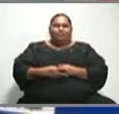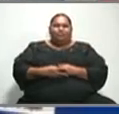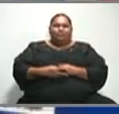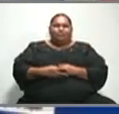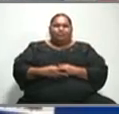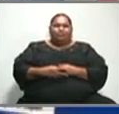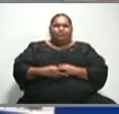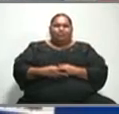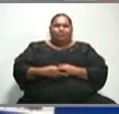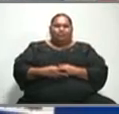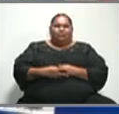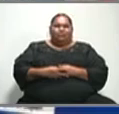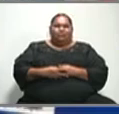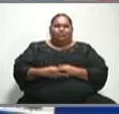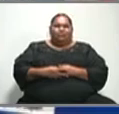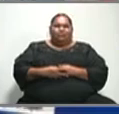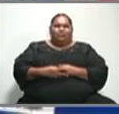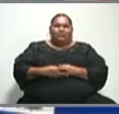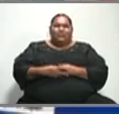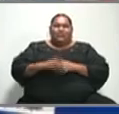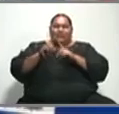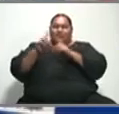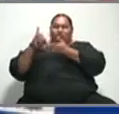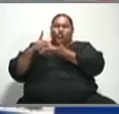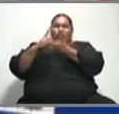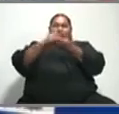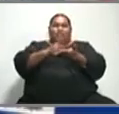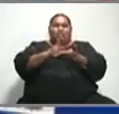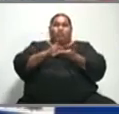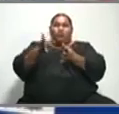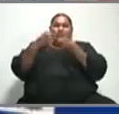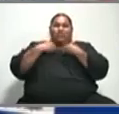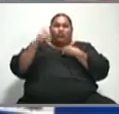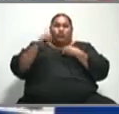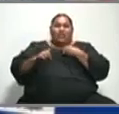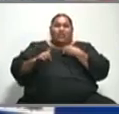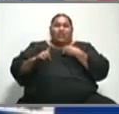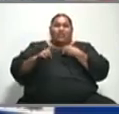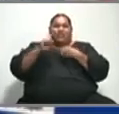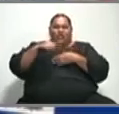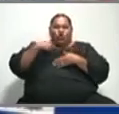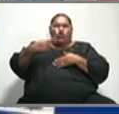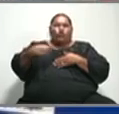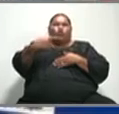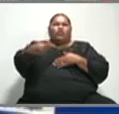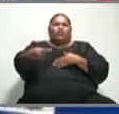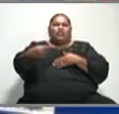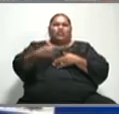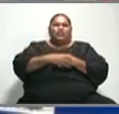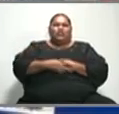The generous donations that we are receiving today is a continuation,